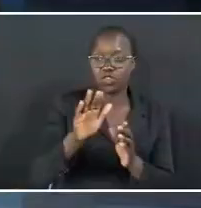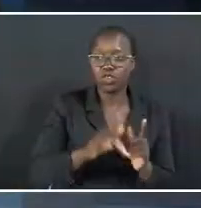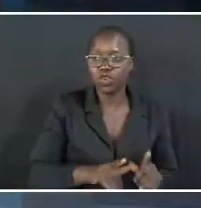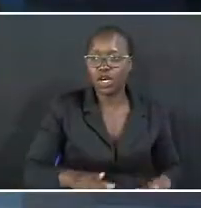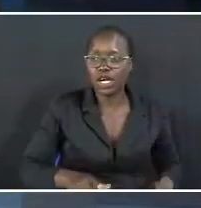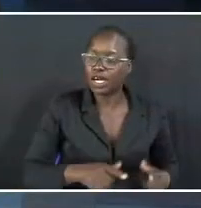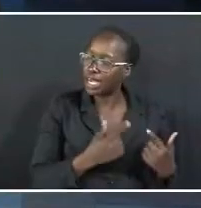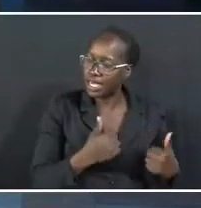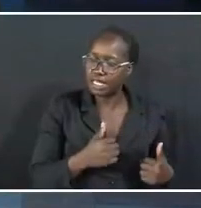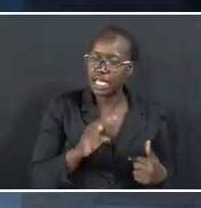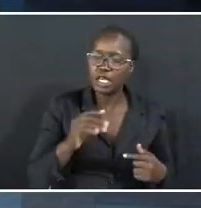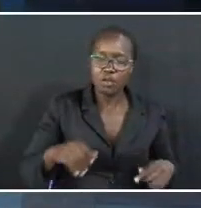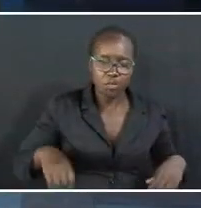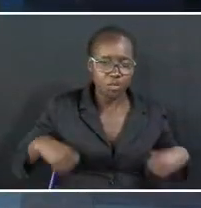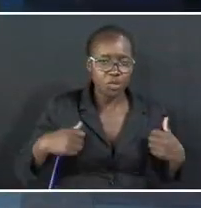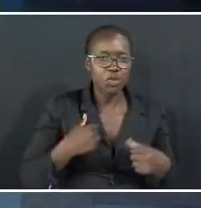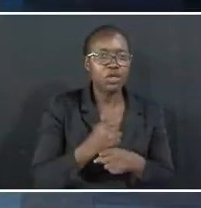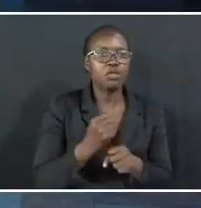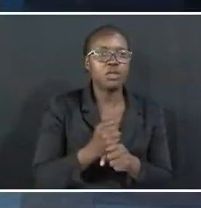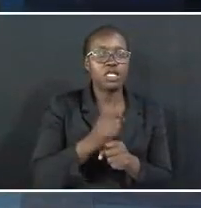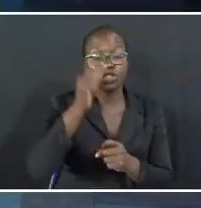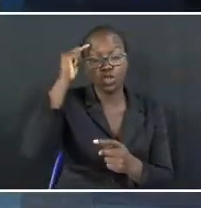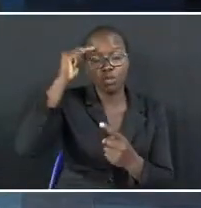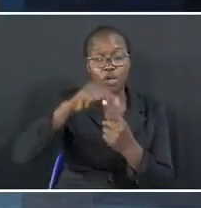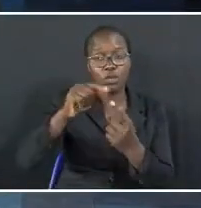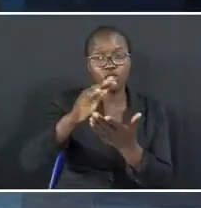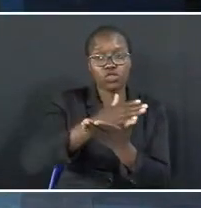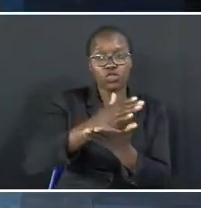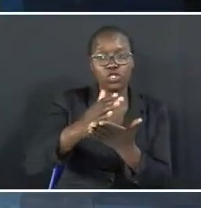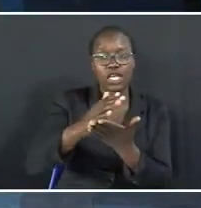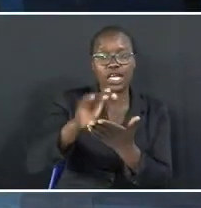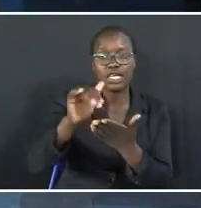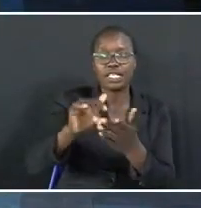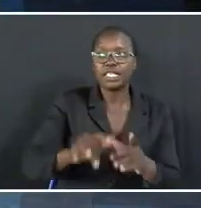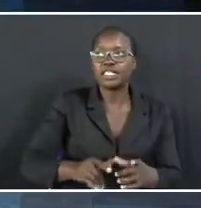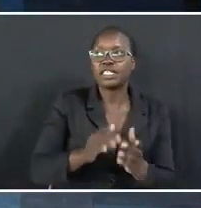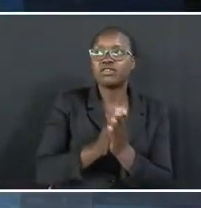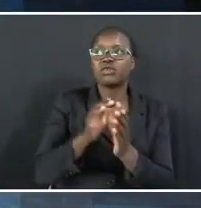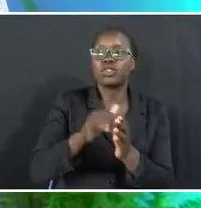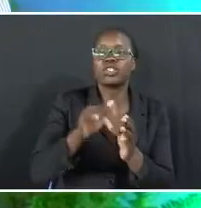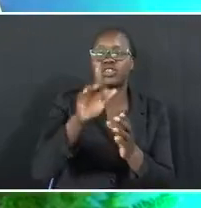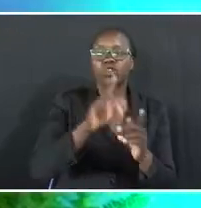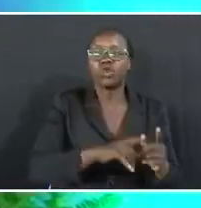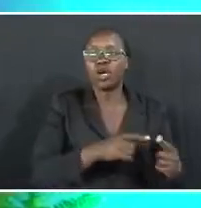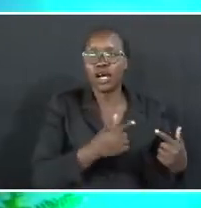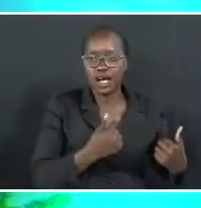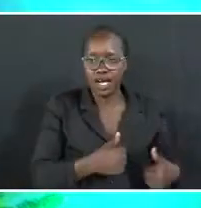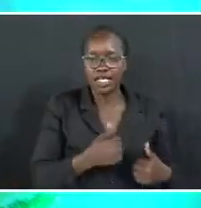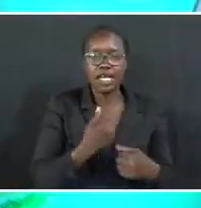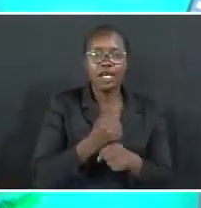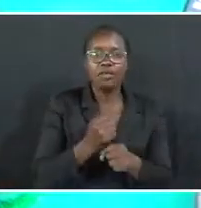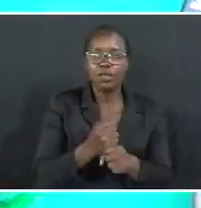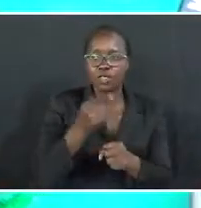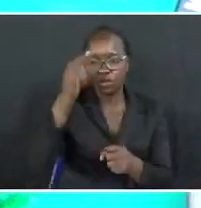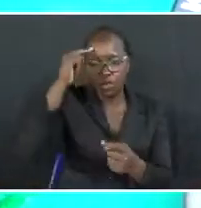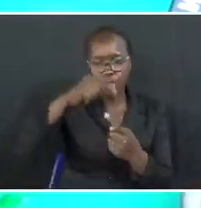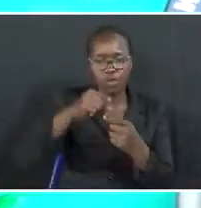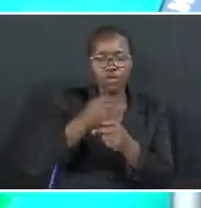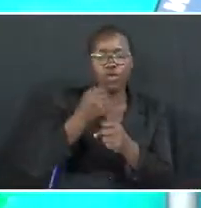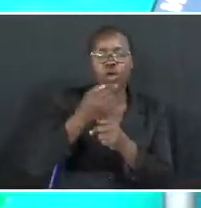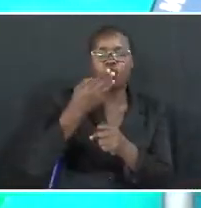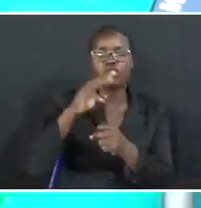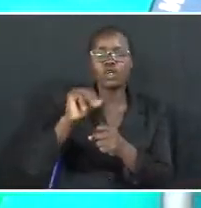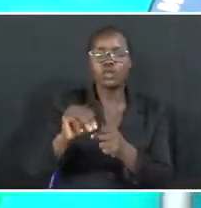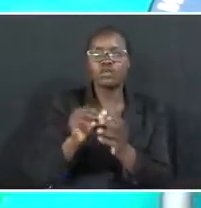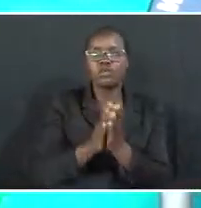be proud of that. Make it your purpose to share that he lives within your heart. Make it your purpose to work for him. Make